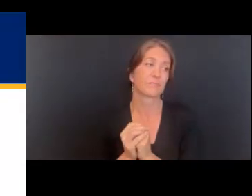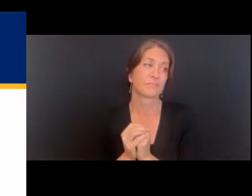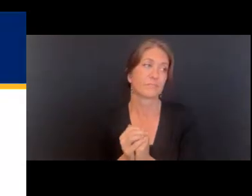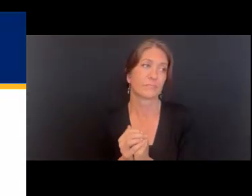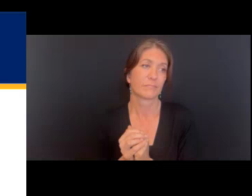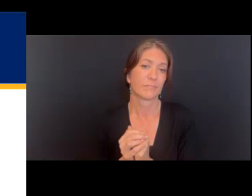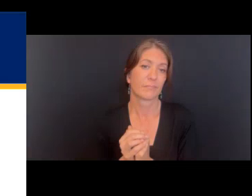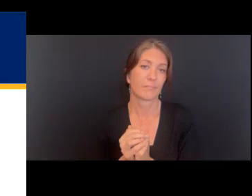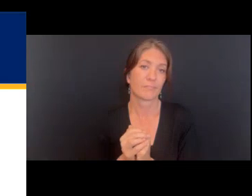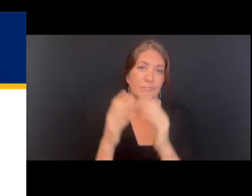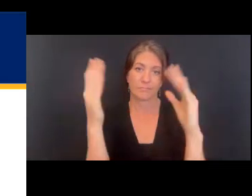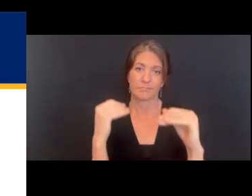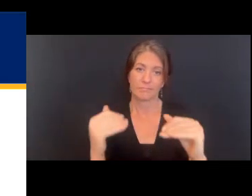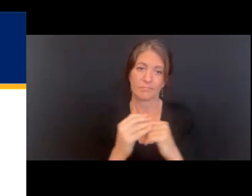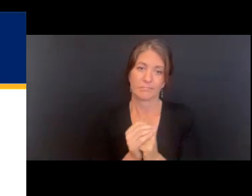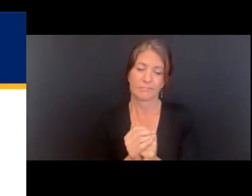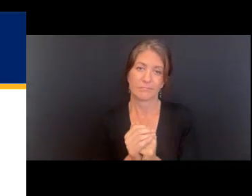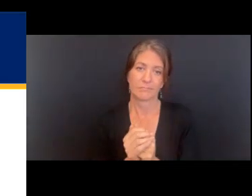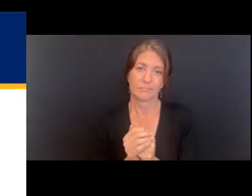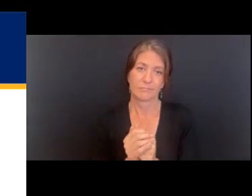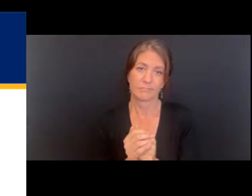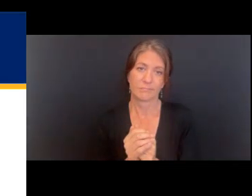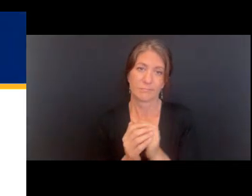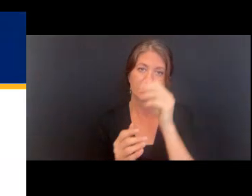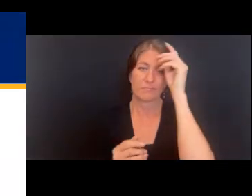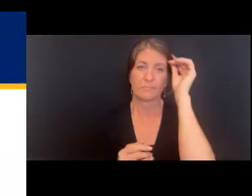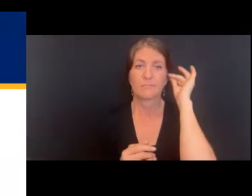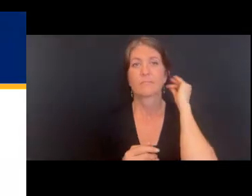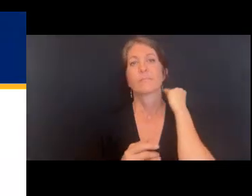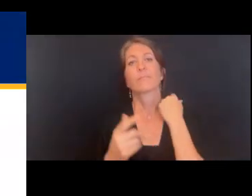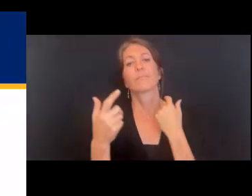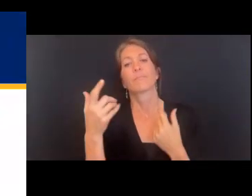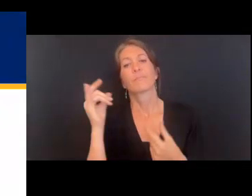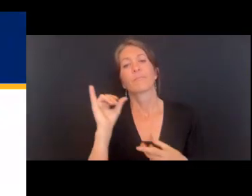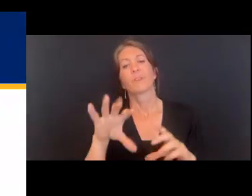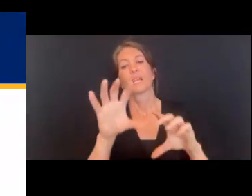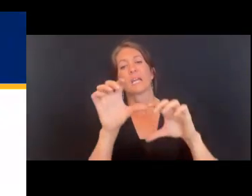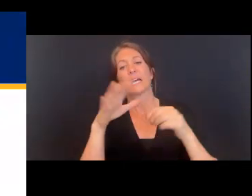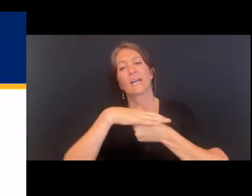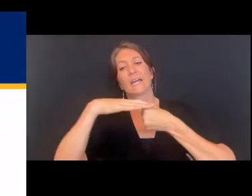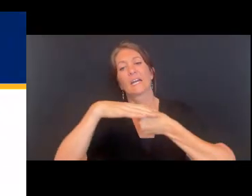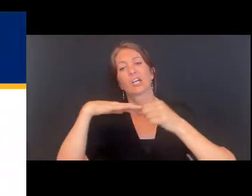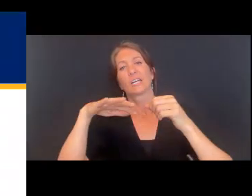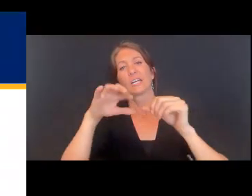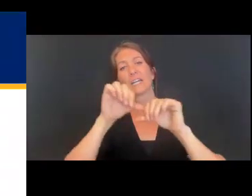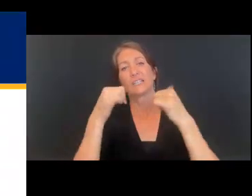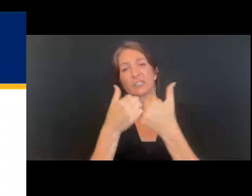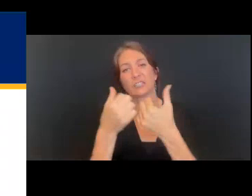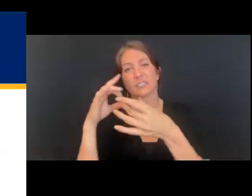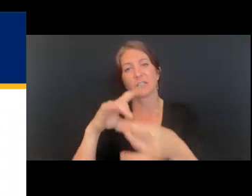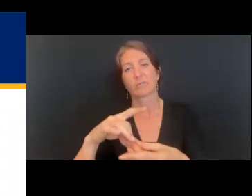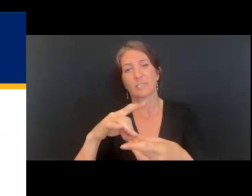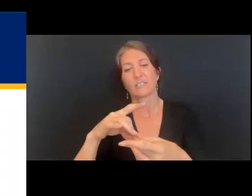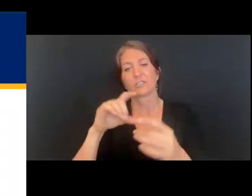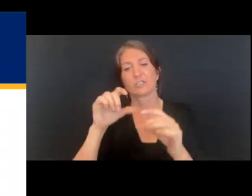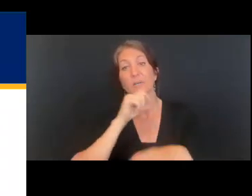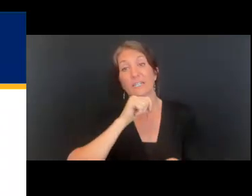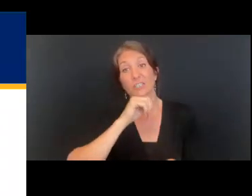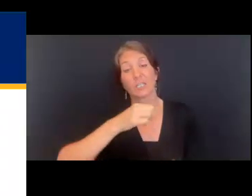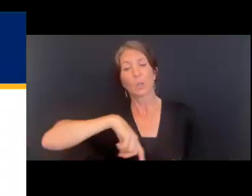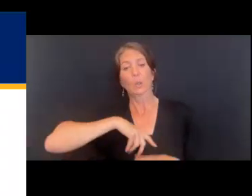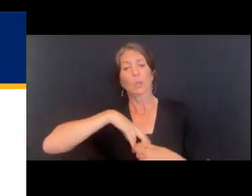The next slide lets us know what an area agency on aging is. We're the local leaders and aging